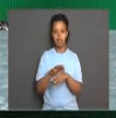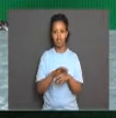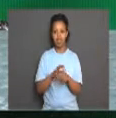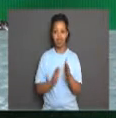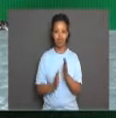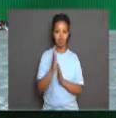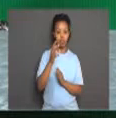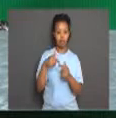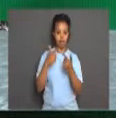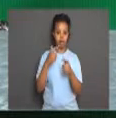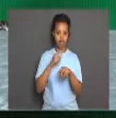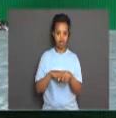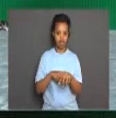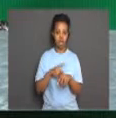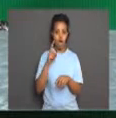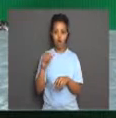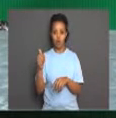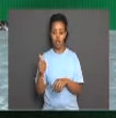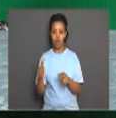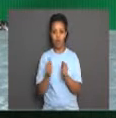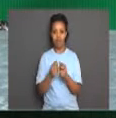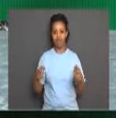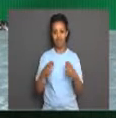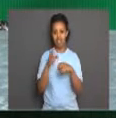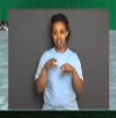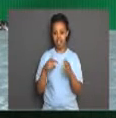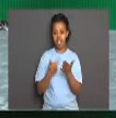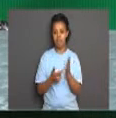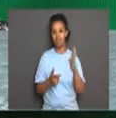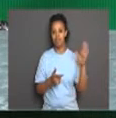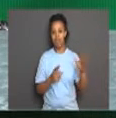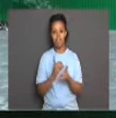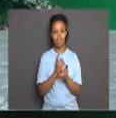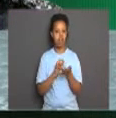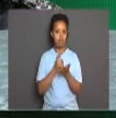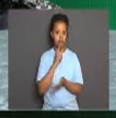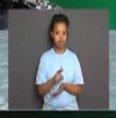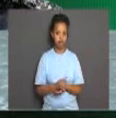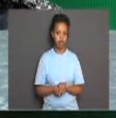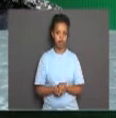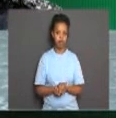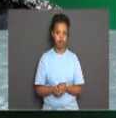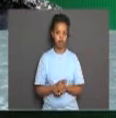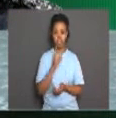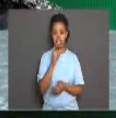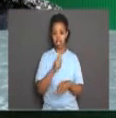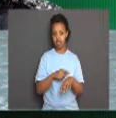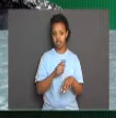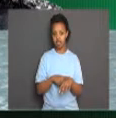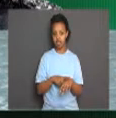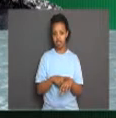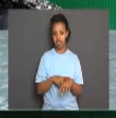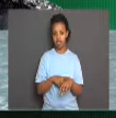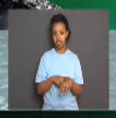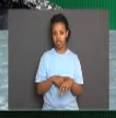they collide into one another to form mountains. What were once sea